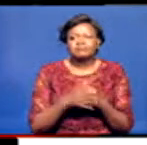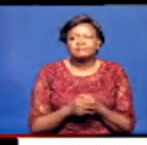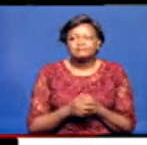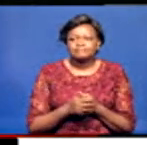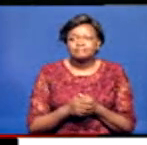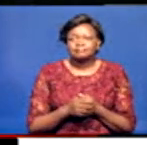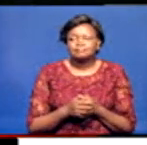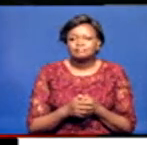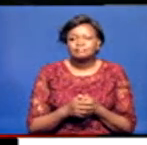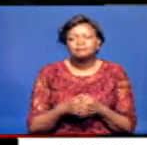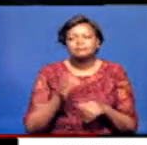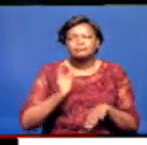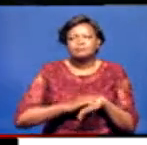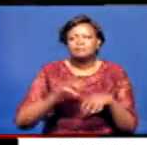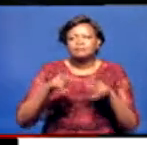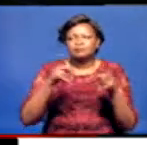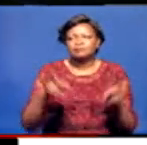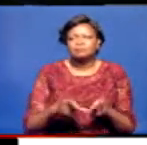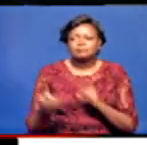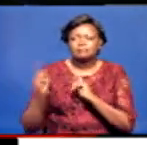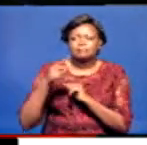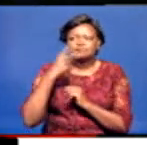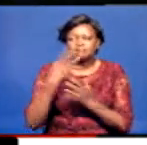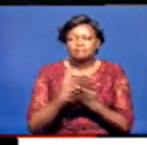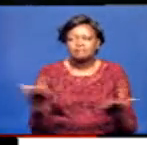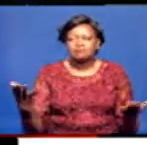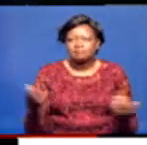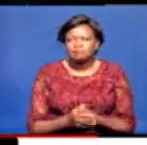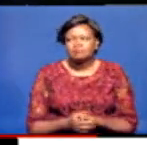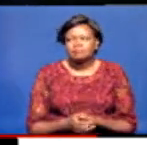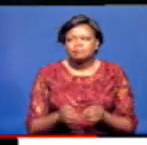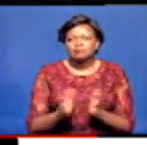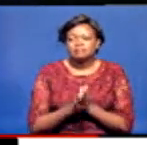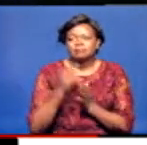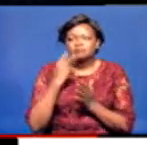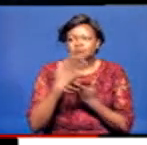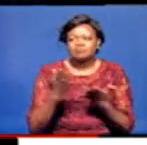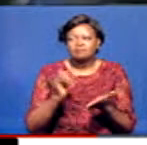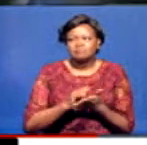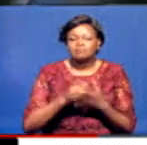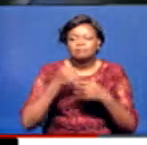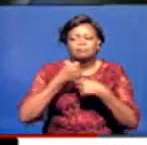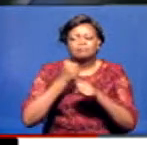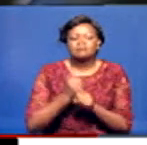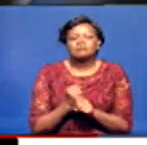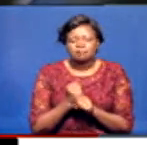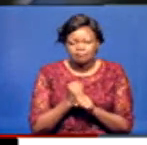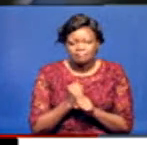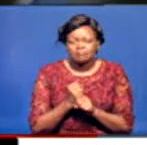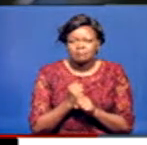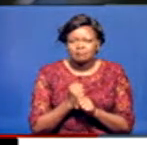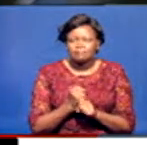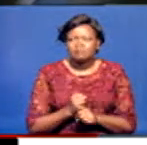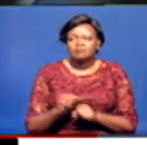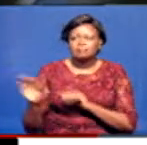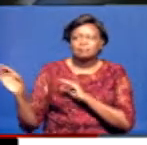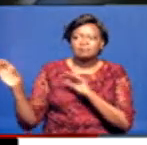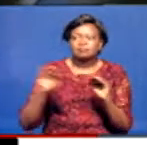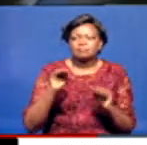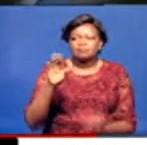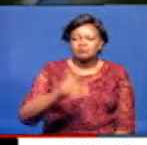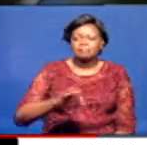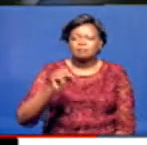decent, mahali pazuri, wanaweza kuja waone vitu zao ama waone vitu zenye huwa ninatengeneza. The move to this location in